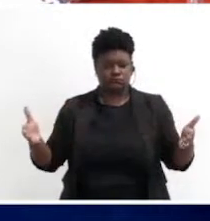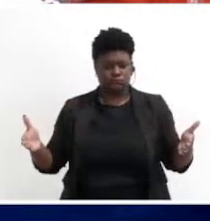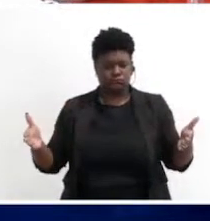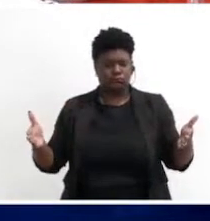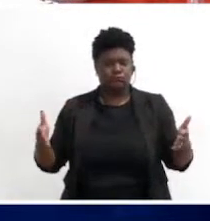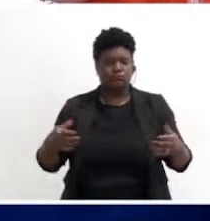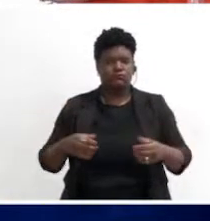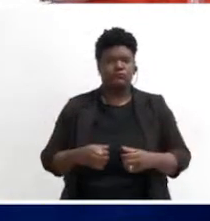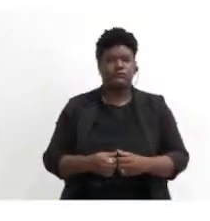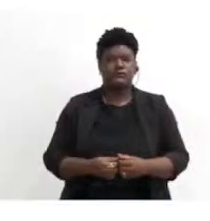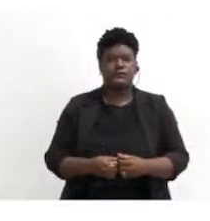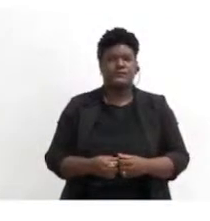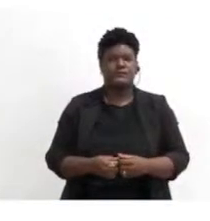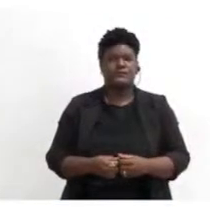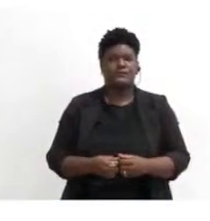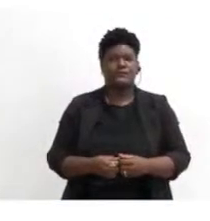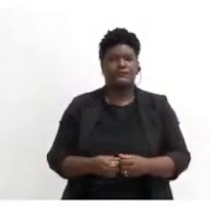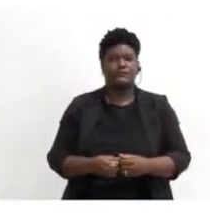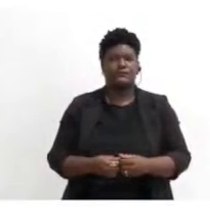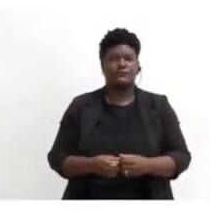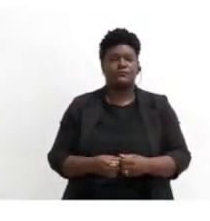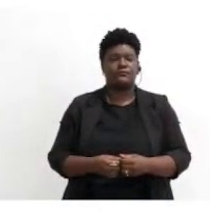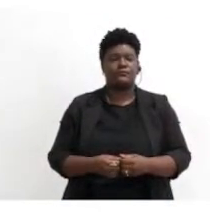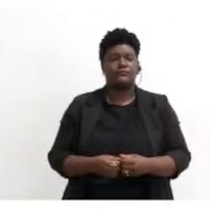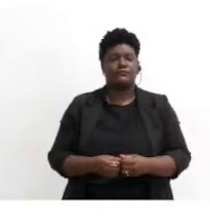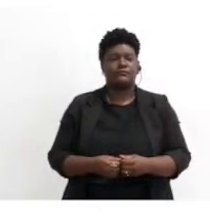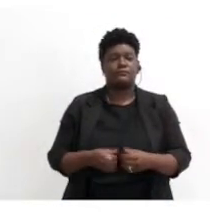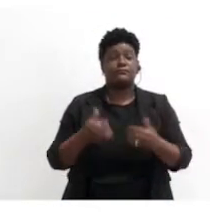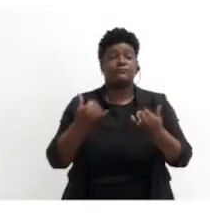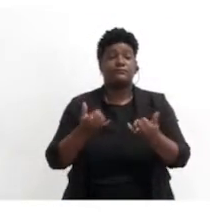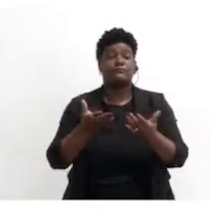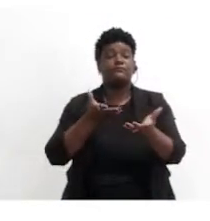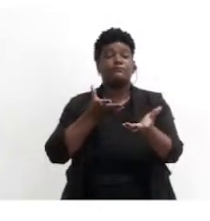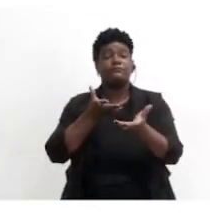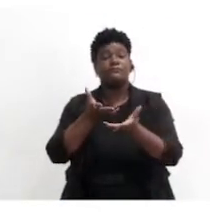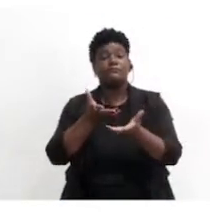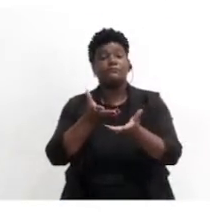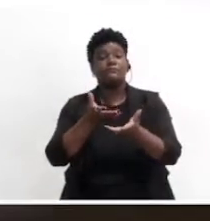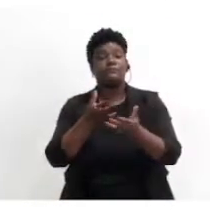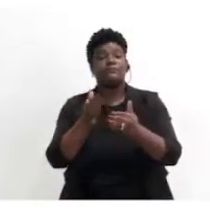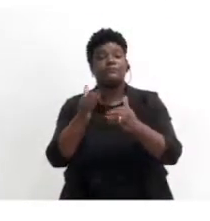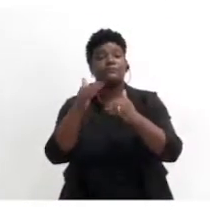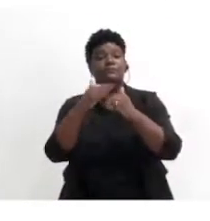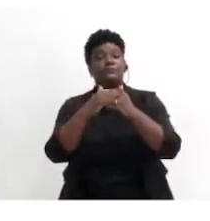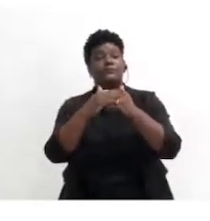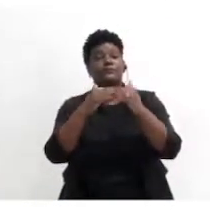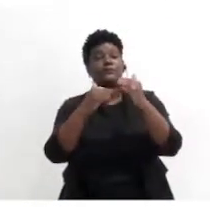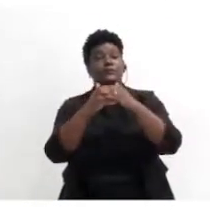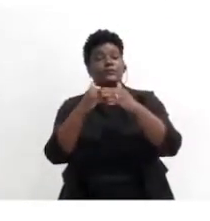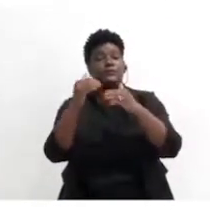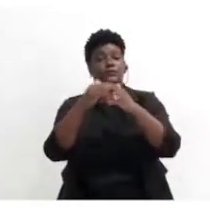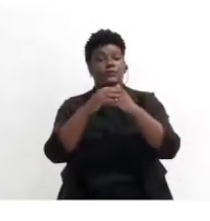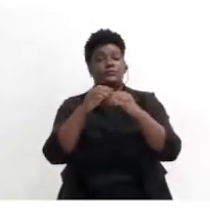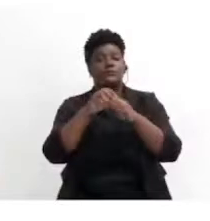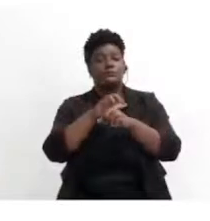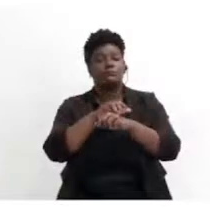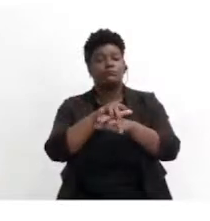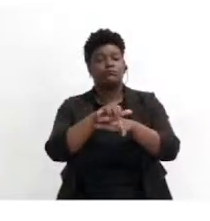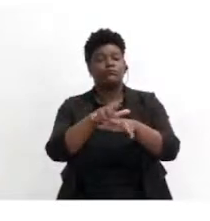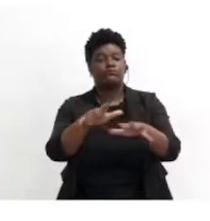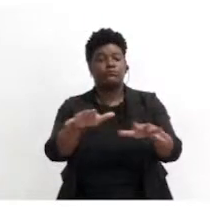So let me talk a little bit more about RDL. We talked a little bit about it before, but I'll kind of expand on it. So